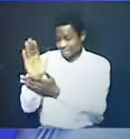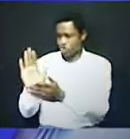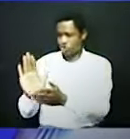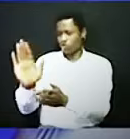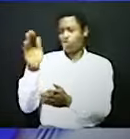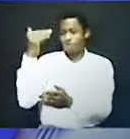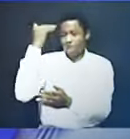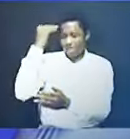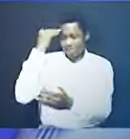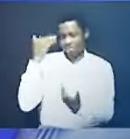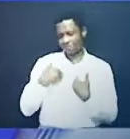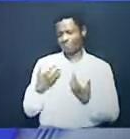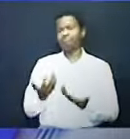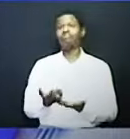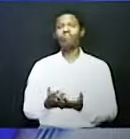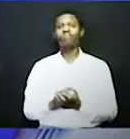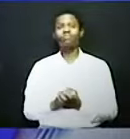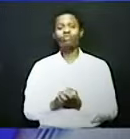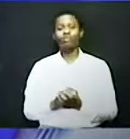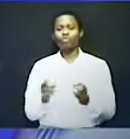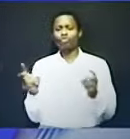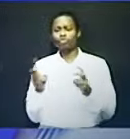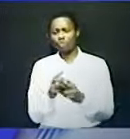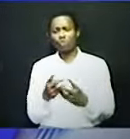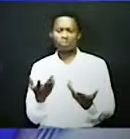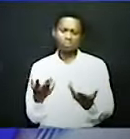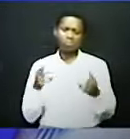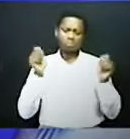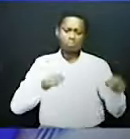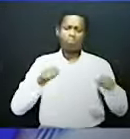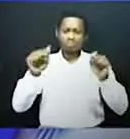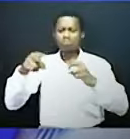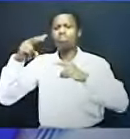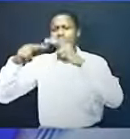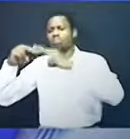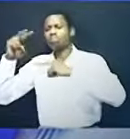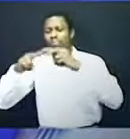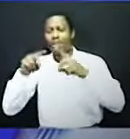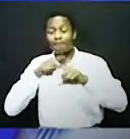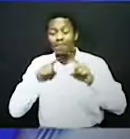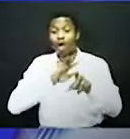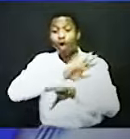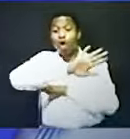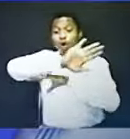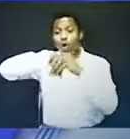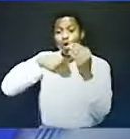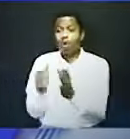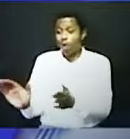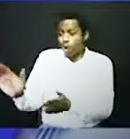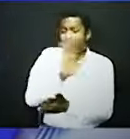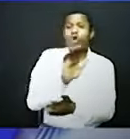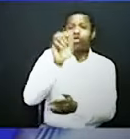righteous. So our abilities may differ, but success is for all of us. We